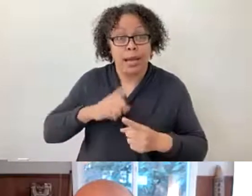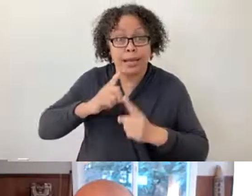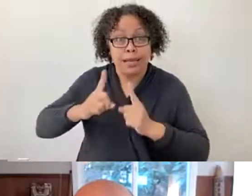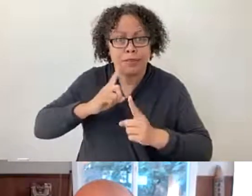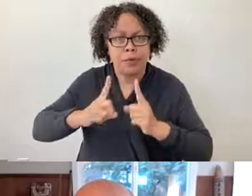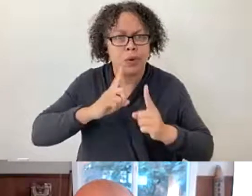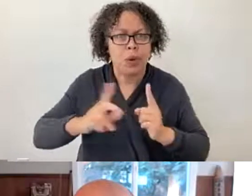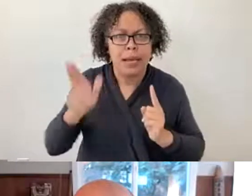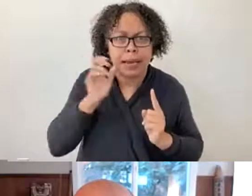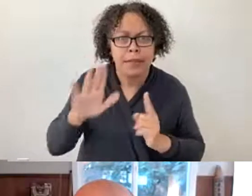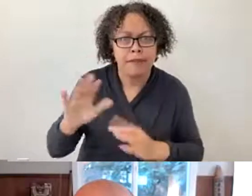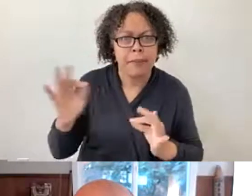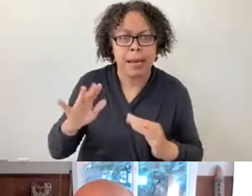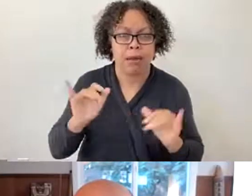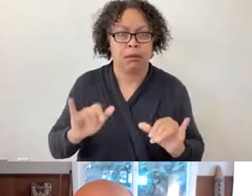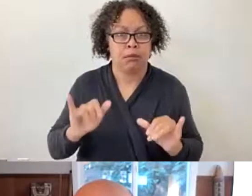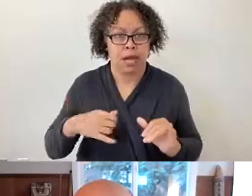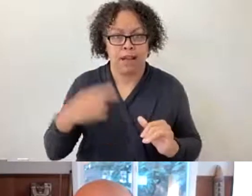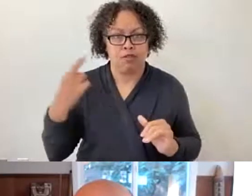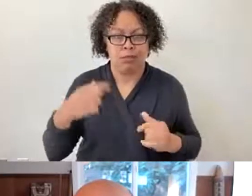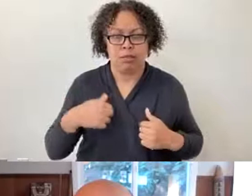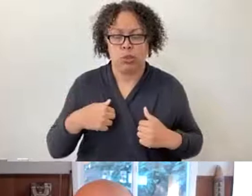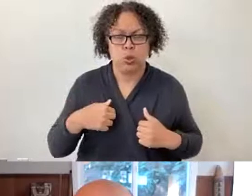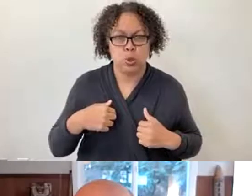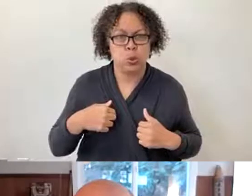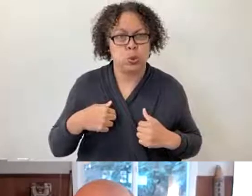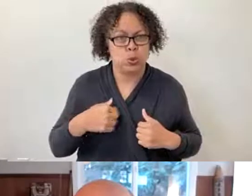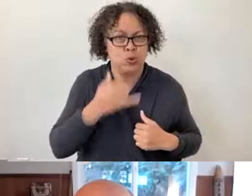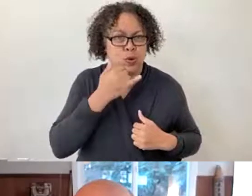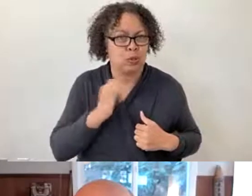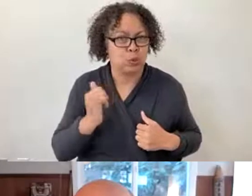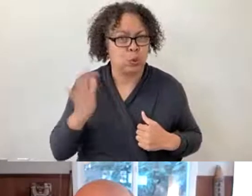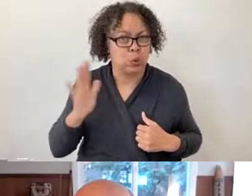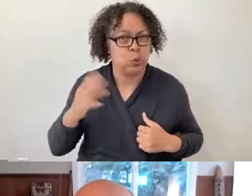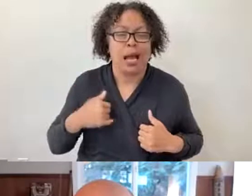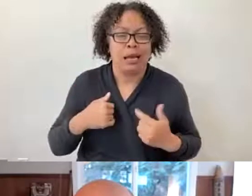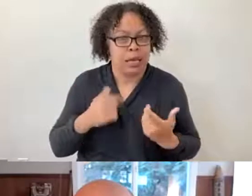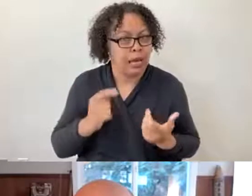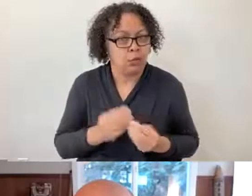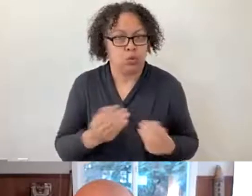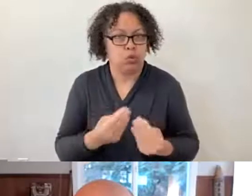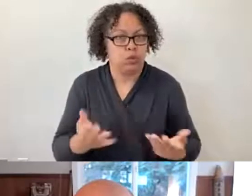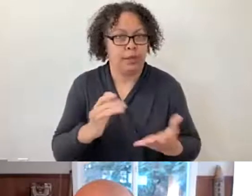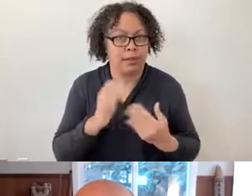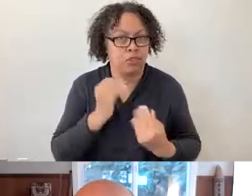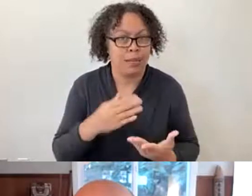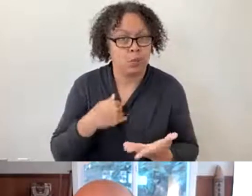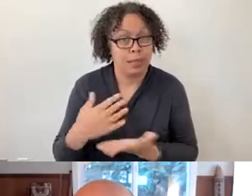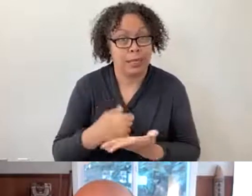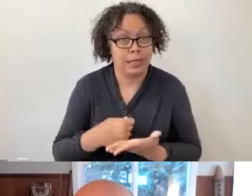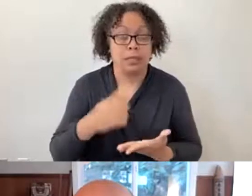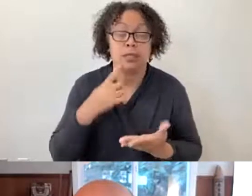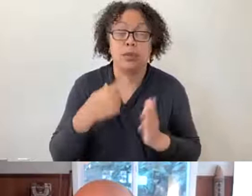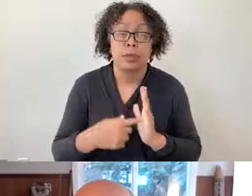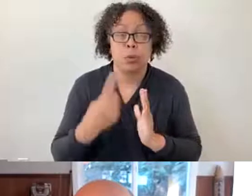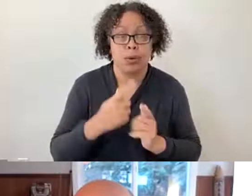eye-opening. It became even more important that we get a lot of this information out. So for example, the one really big theme that